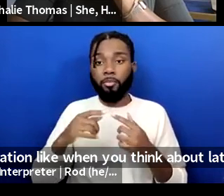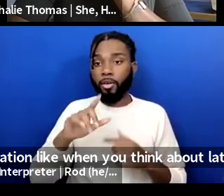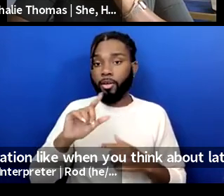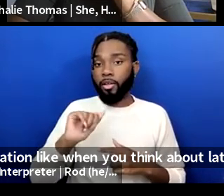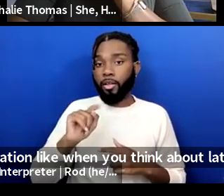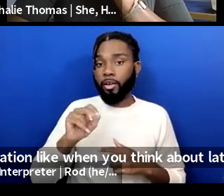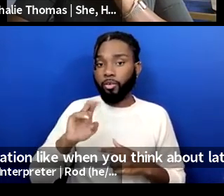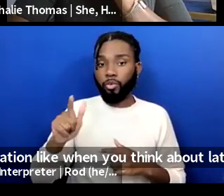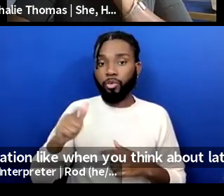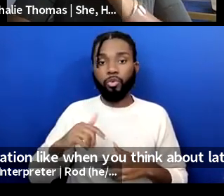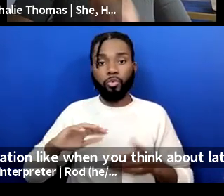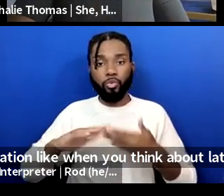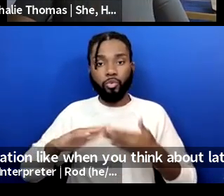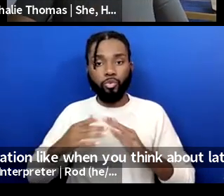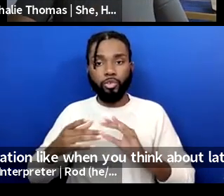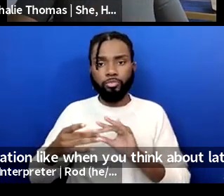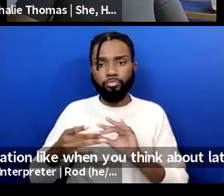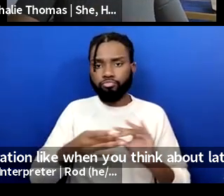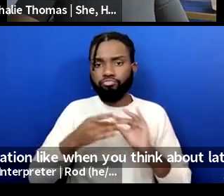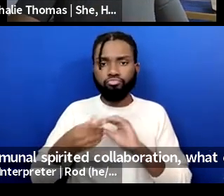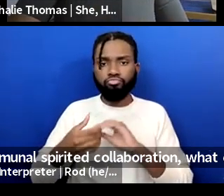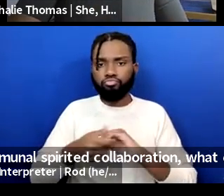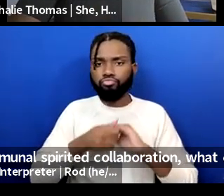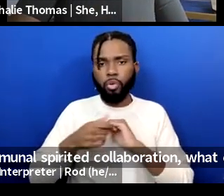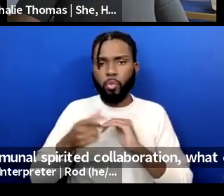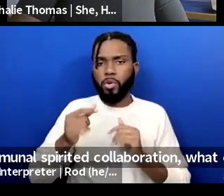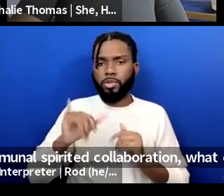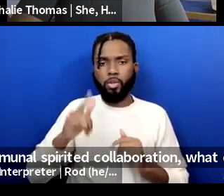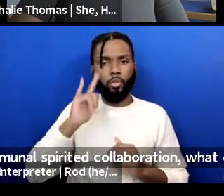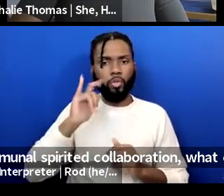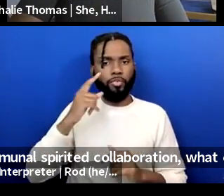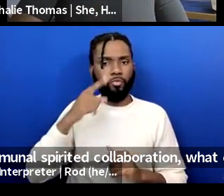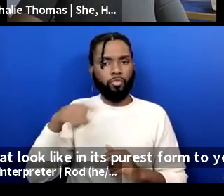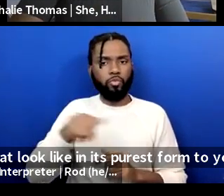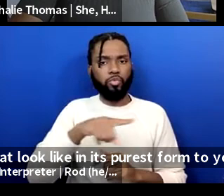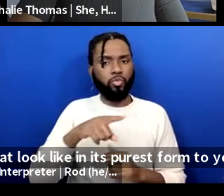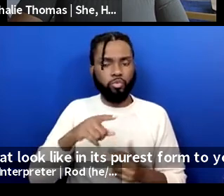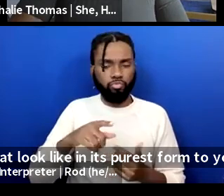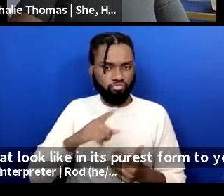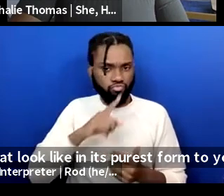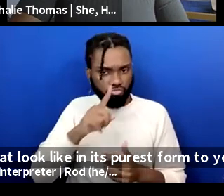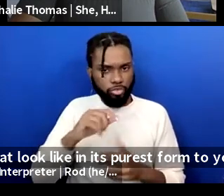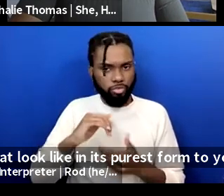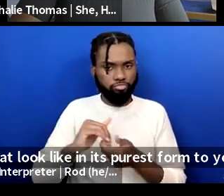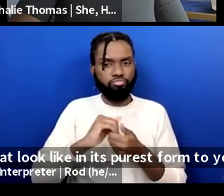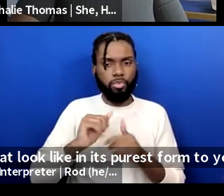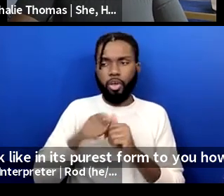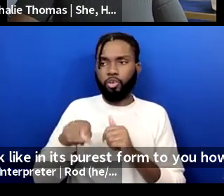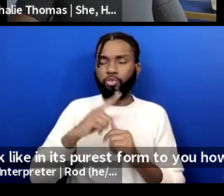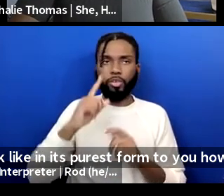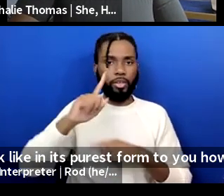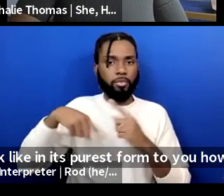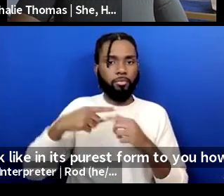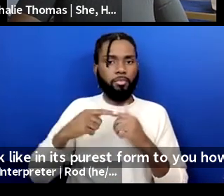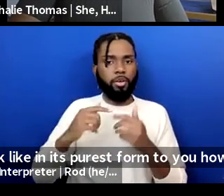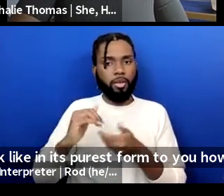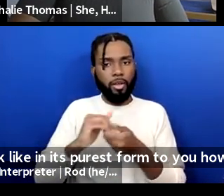spirited collaboration, what does that look like in its purest form to you? How do you dream of collaborating moving forward?